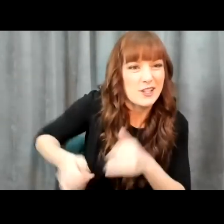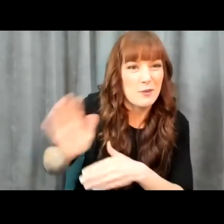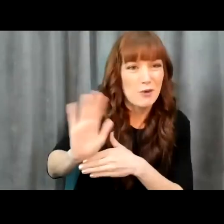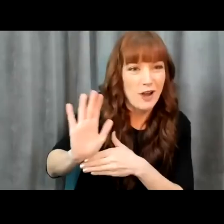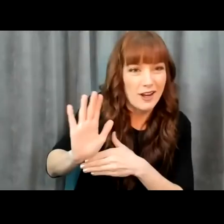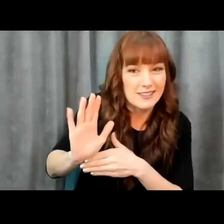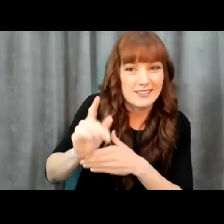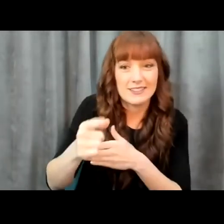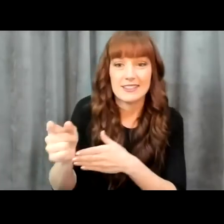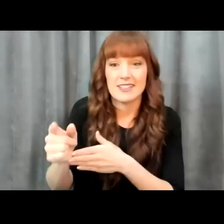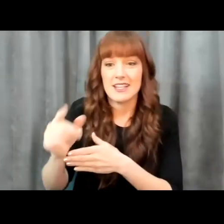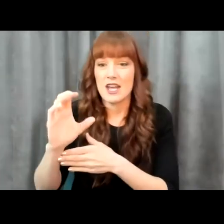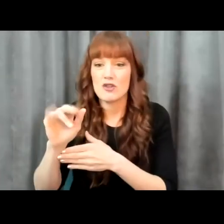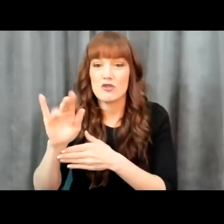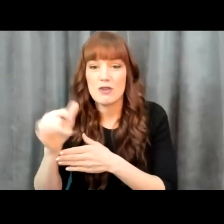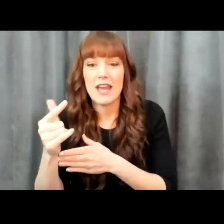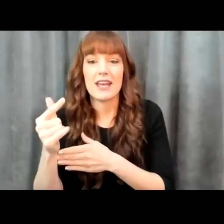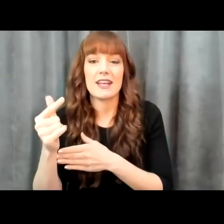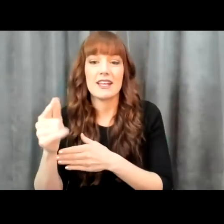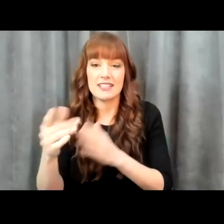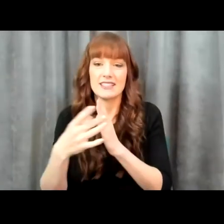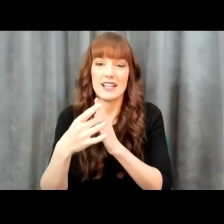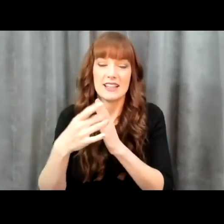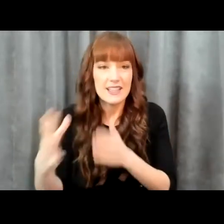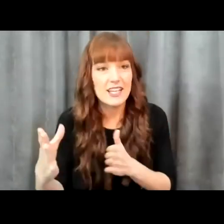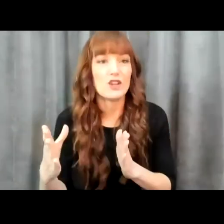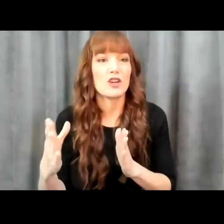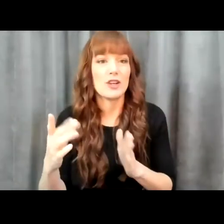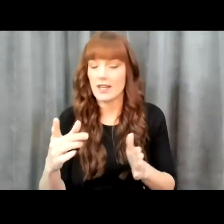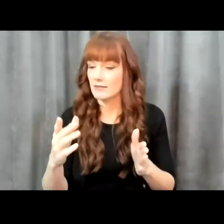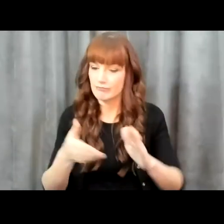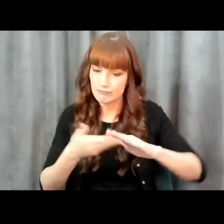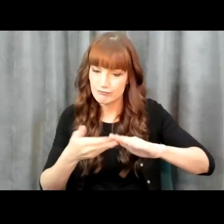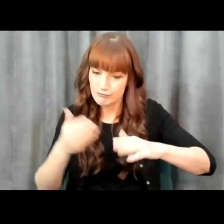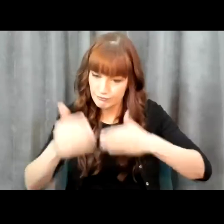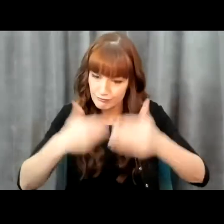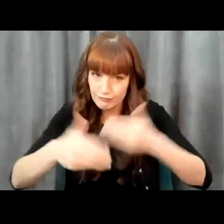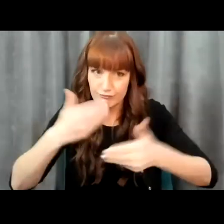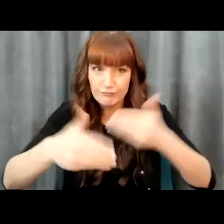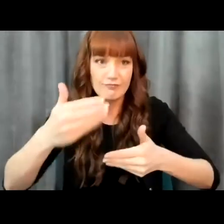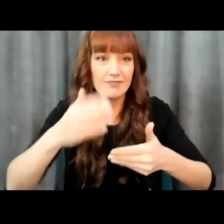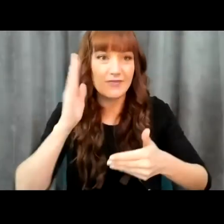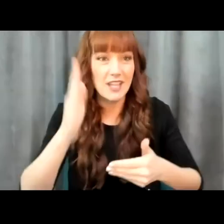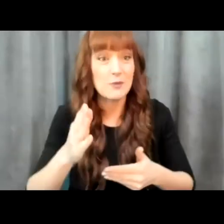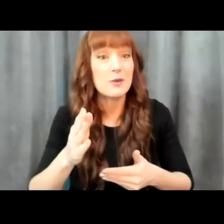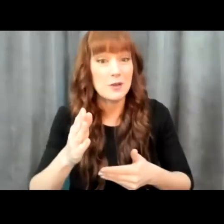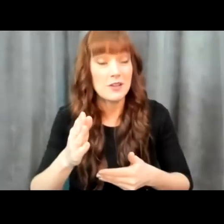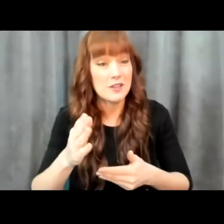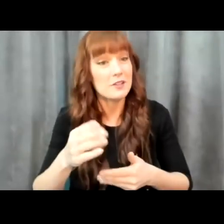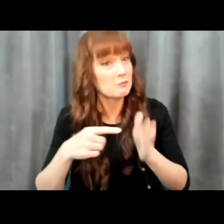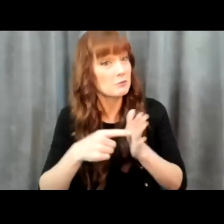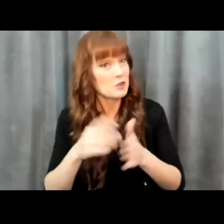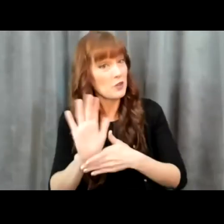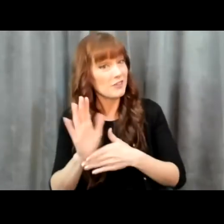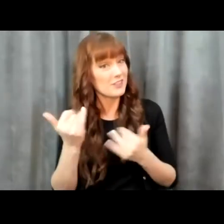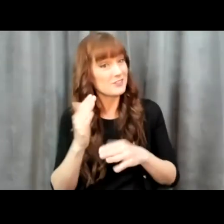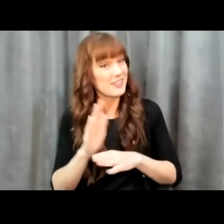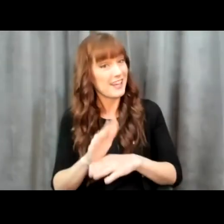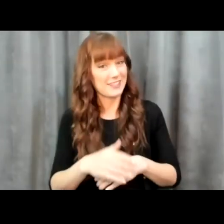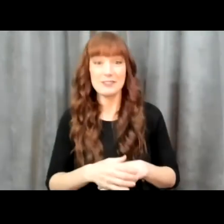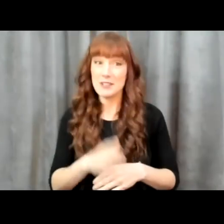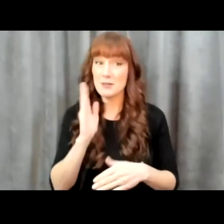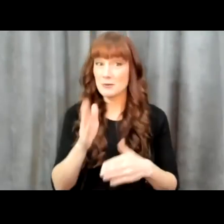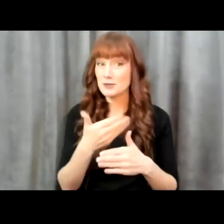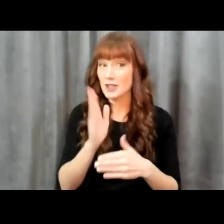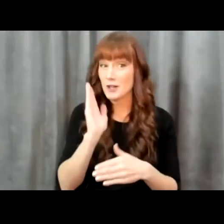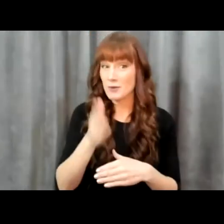Craig, our leader, who keeps this ship running and who is going to be giving us the video tonight. He'll be sharing the video for